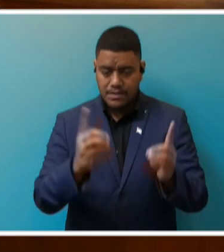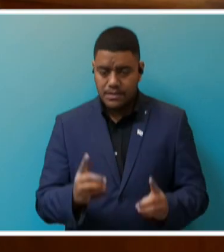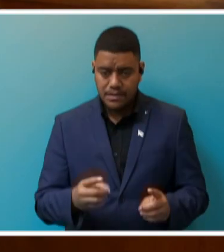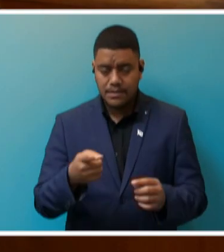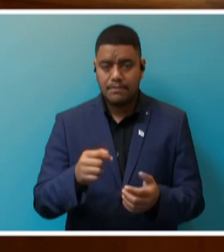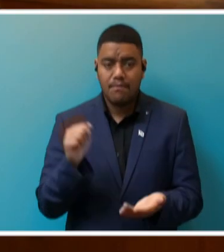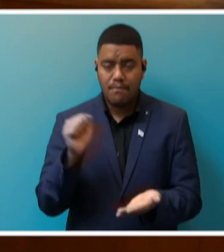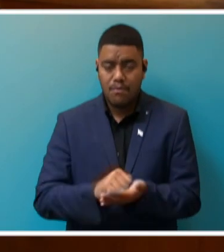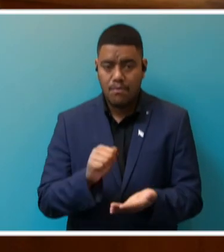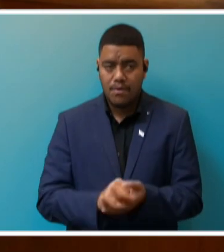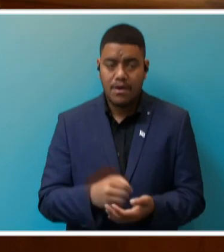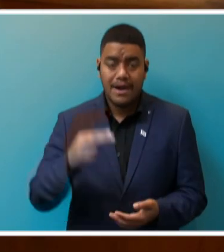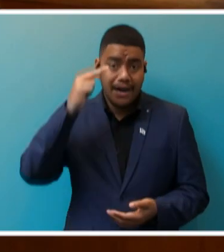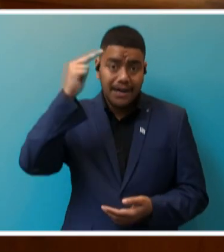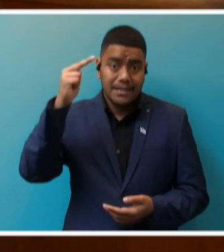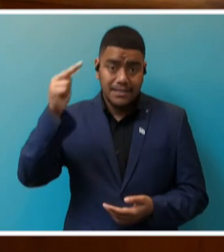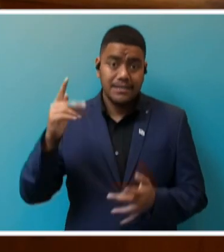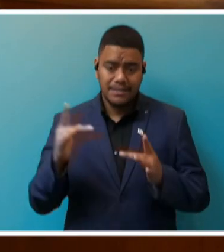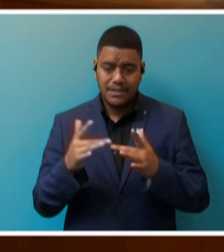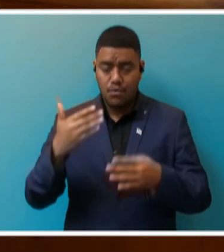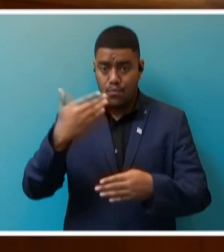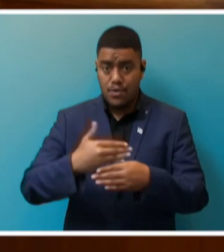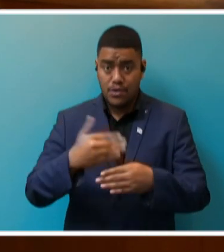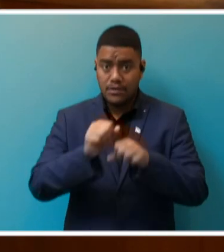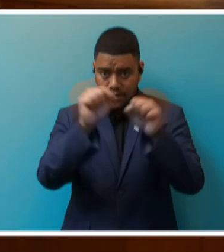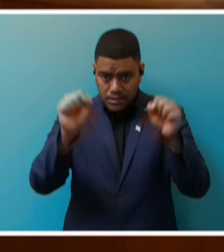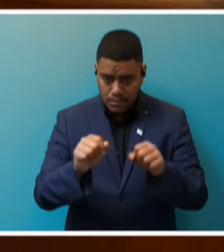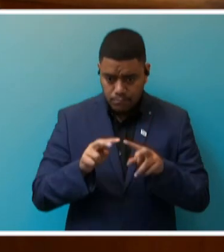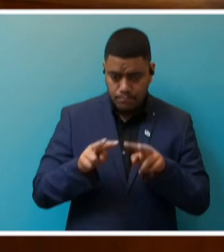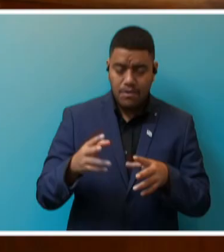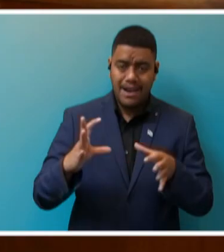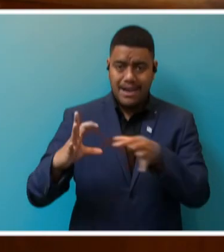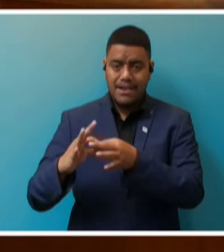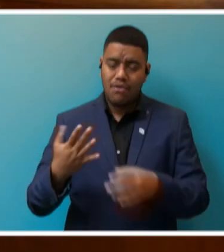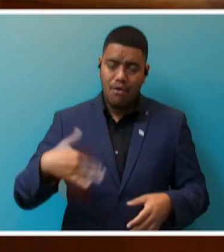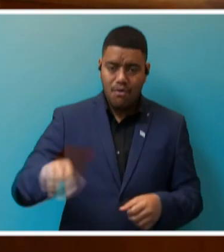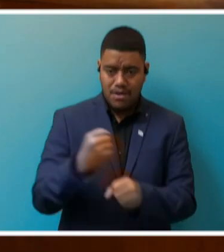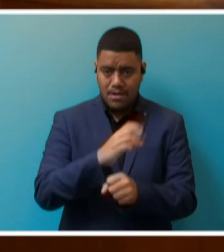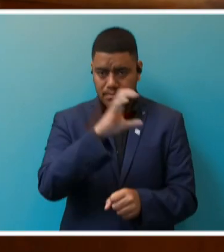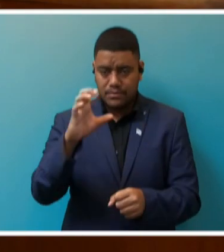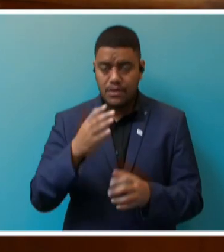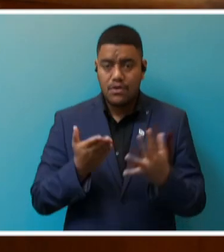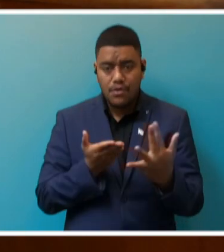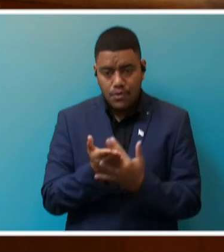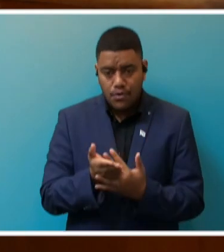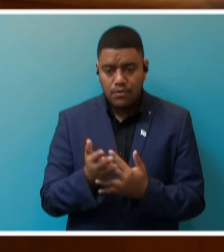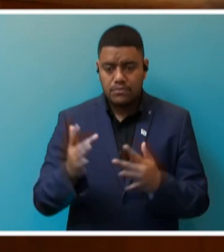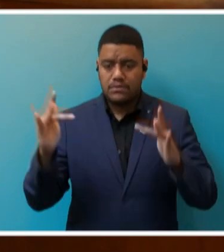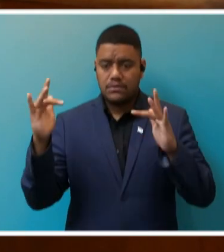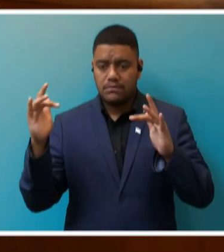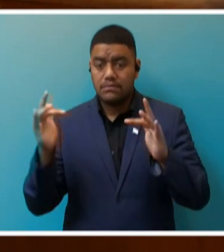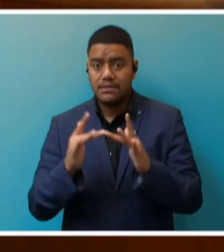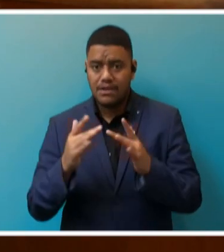implementation of a national single window system which links all these agencies through a single